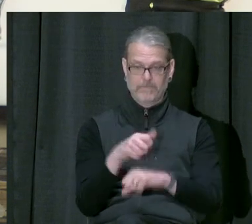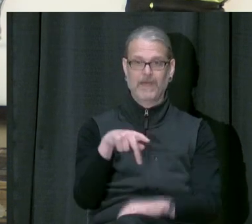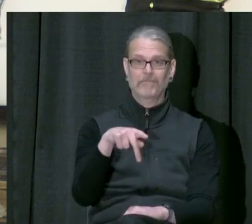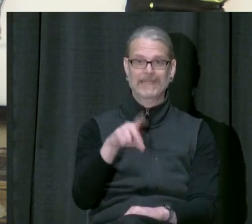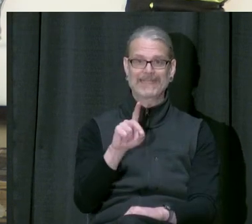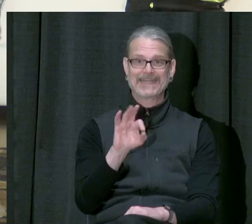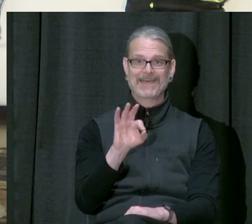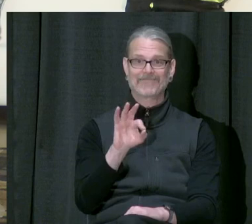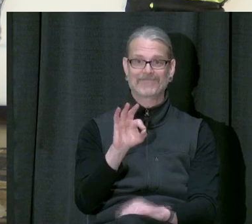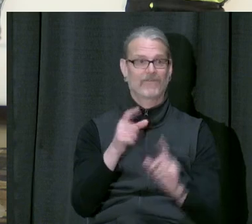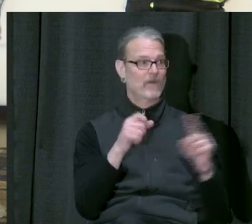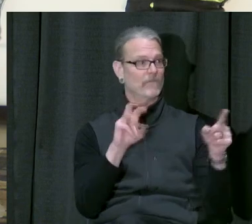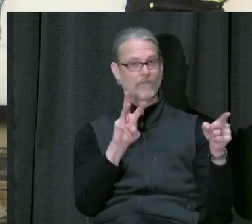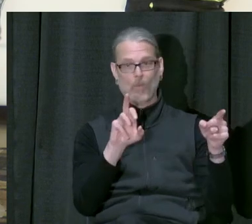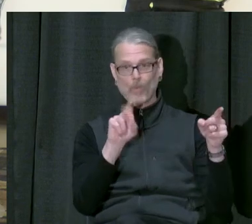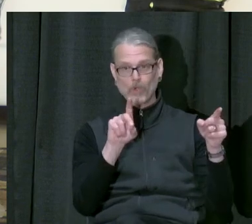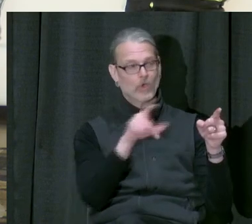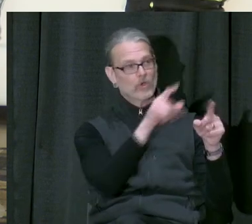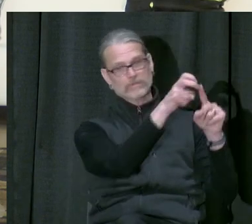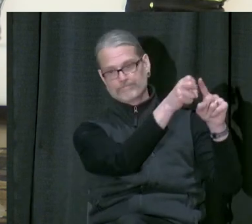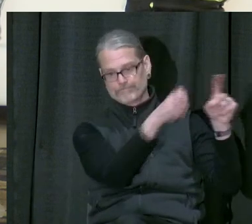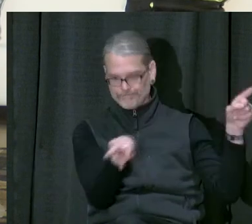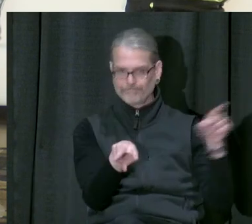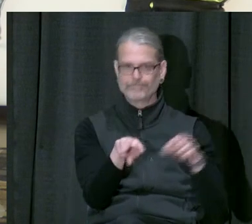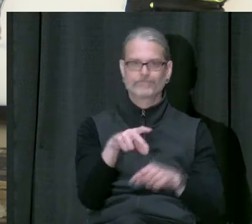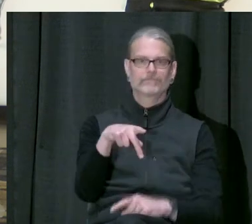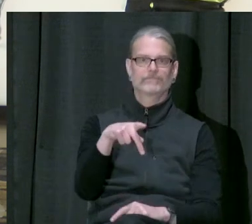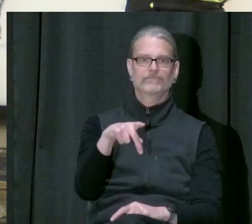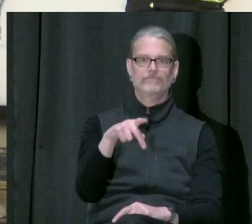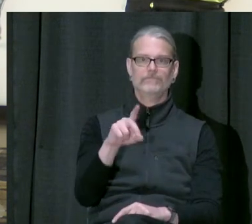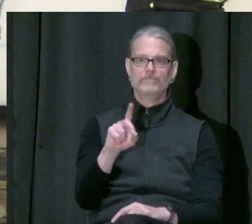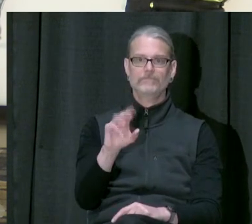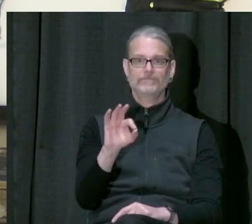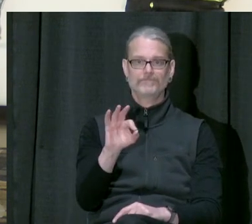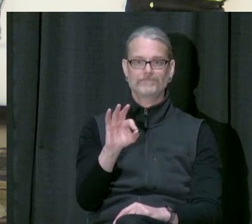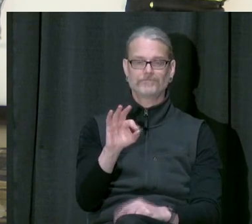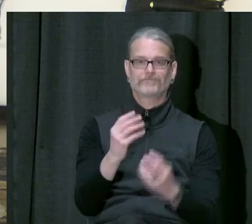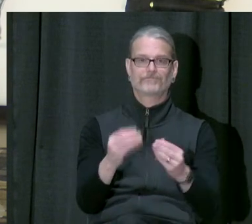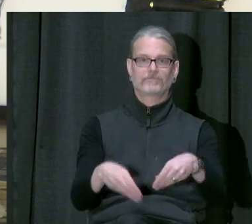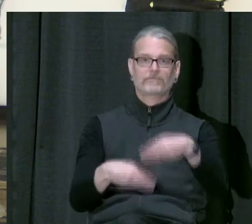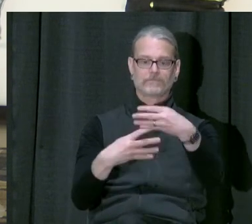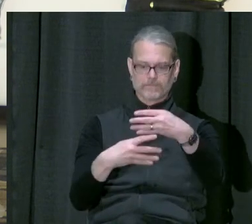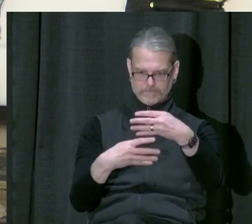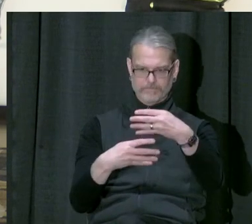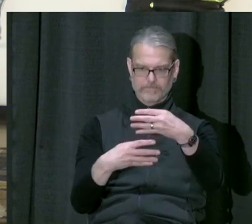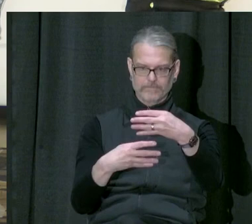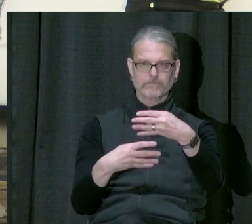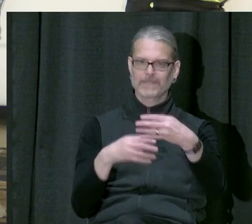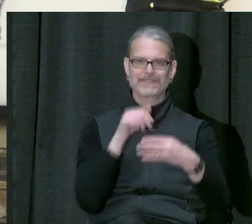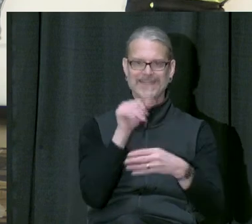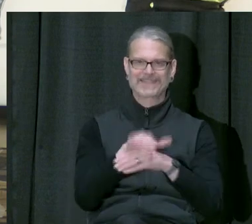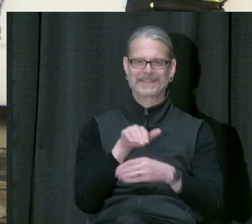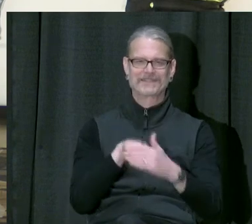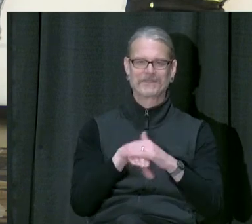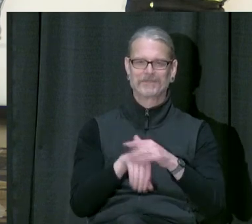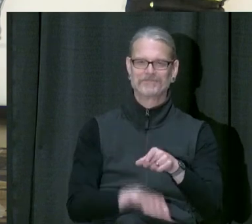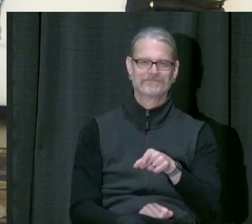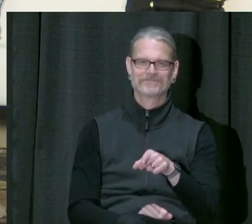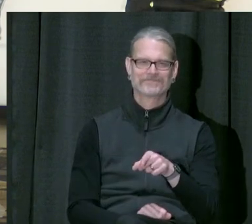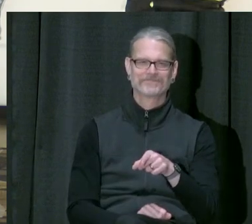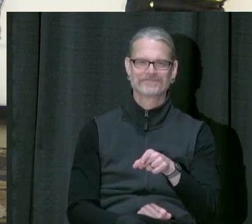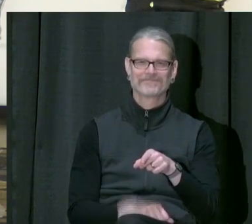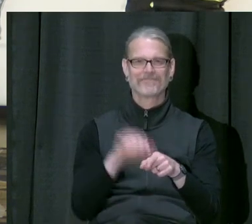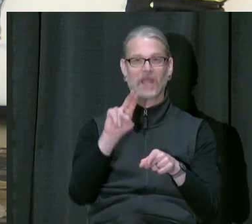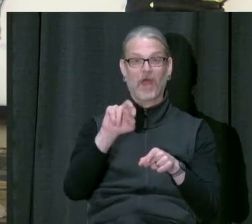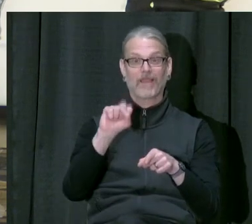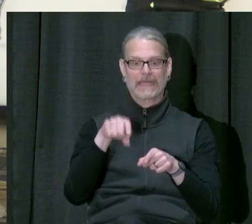exported from Word or from InDesign or one of the other authoring tools, is it's likely not accessible unless that document itself